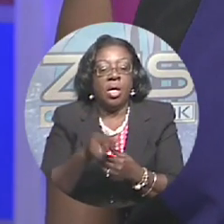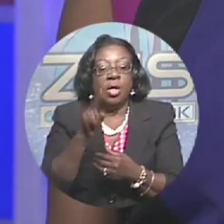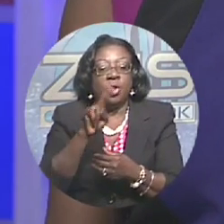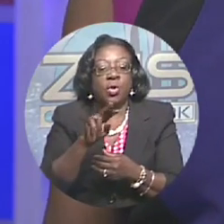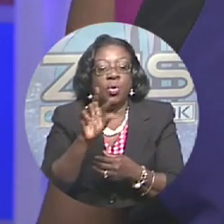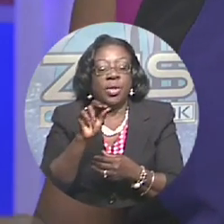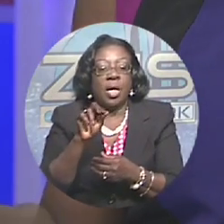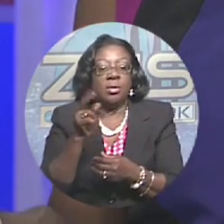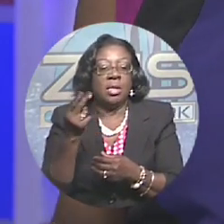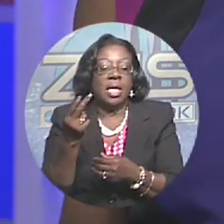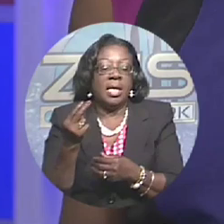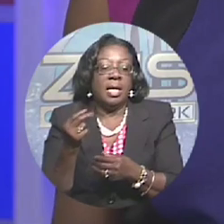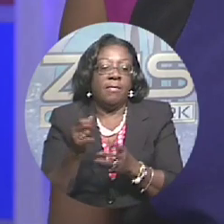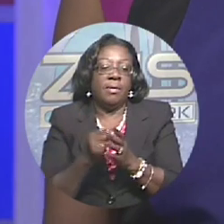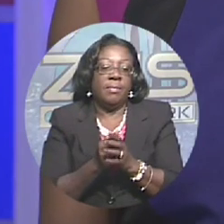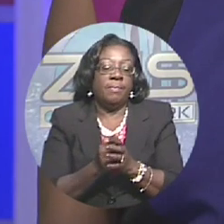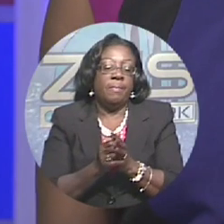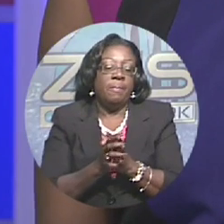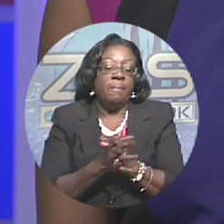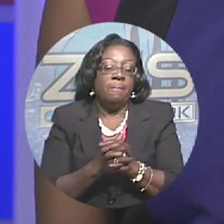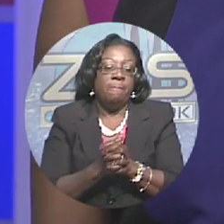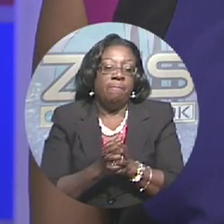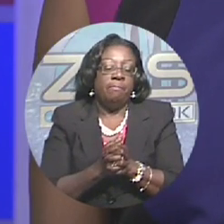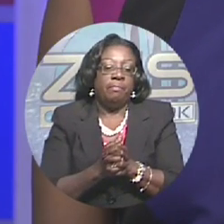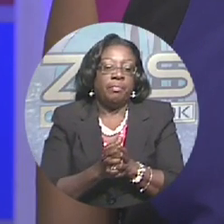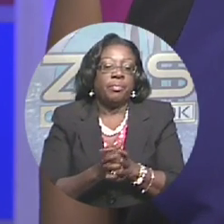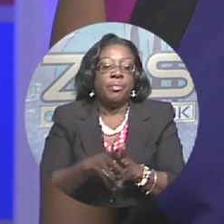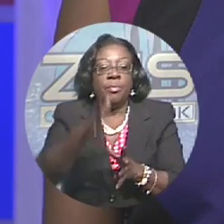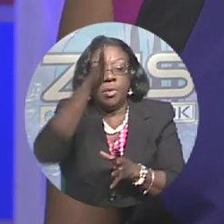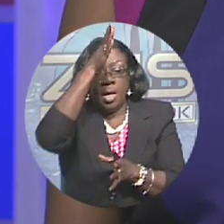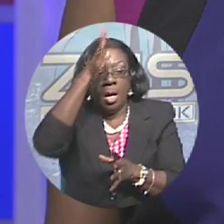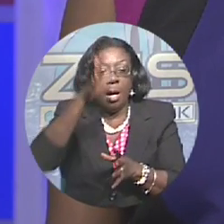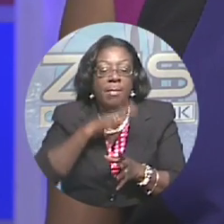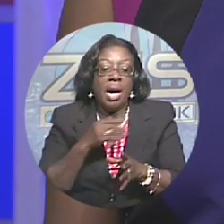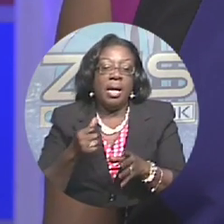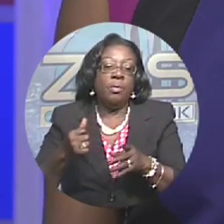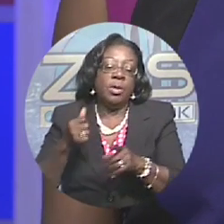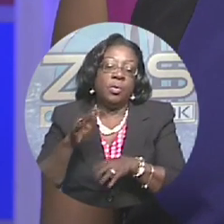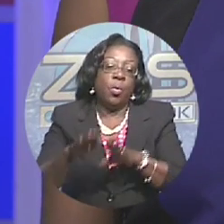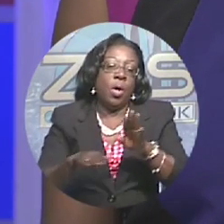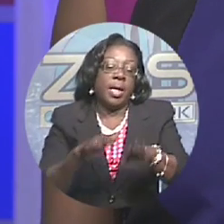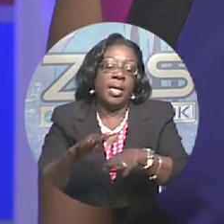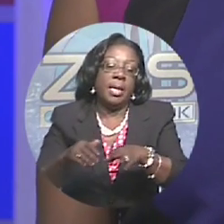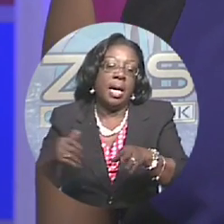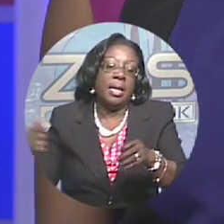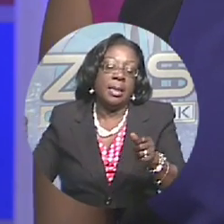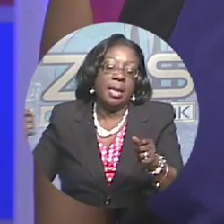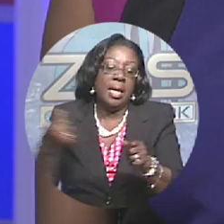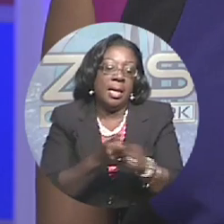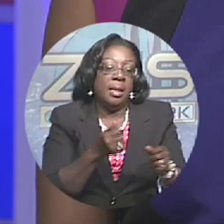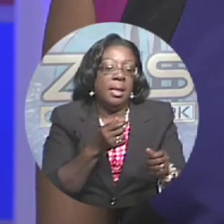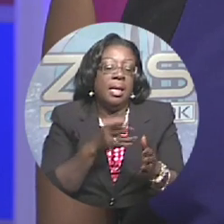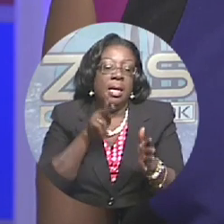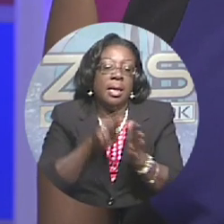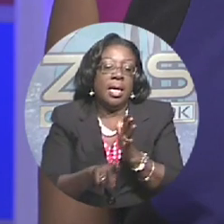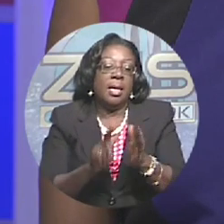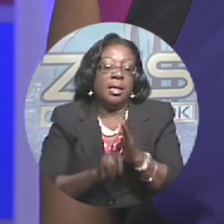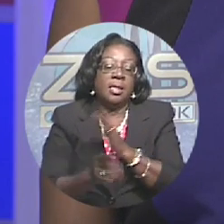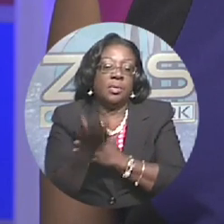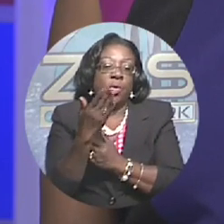Justice Stephen Isaacs. A pedestrian was struck and killed this morning, and now traffic police are trying to determine